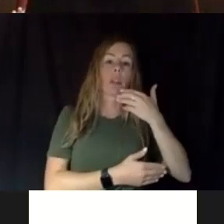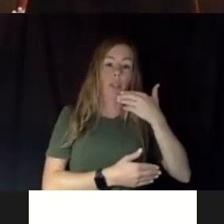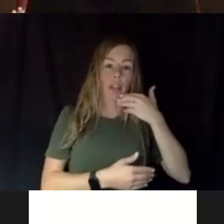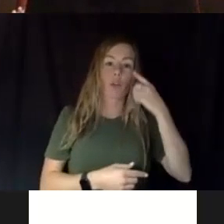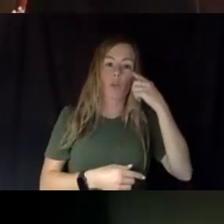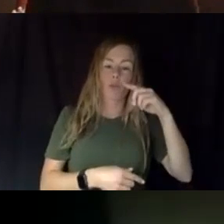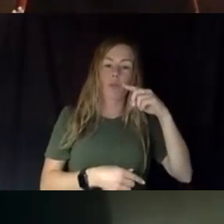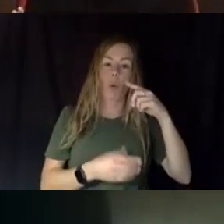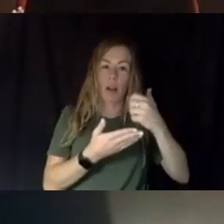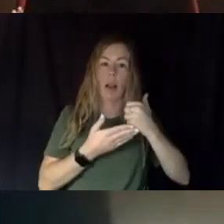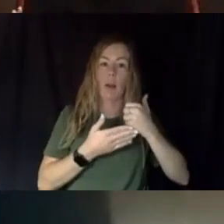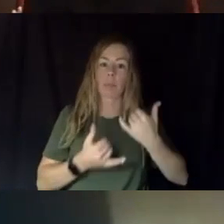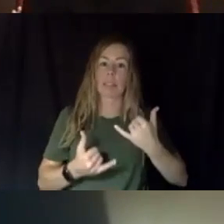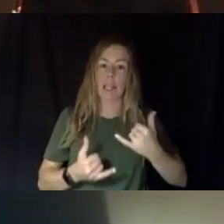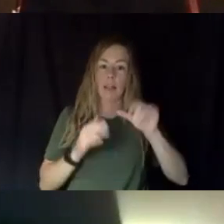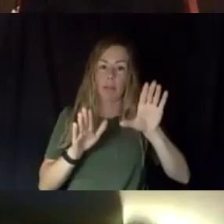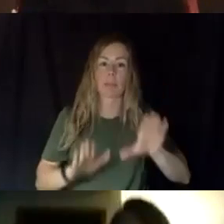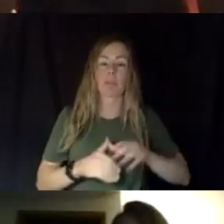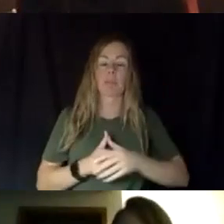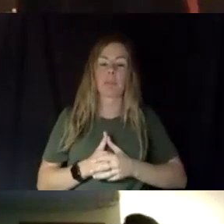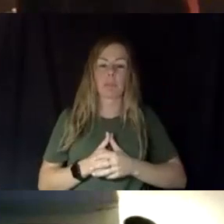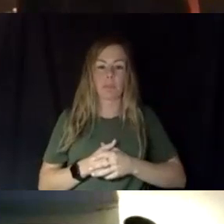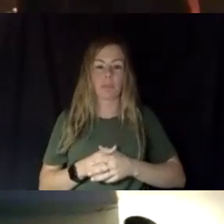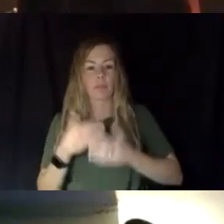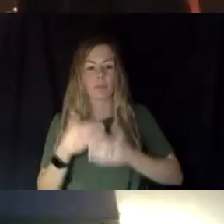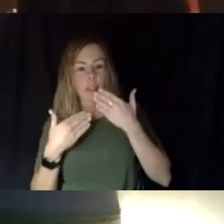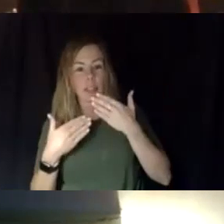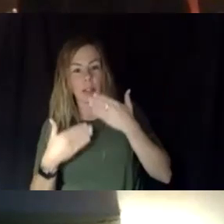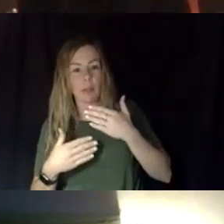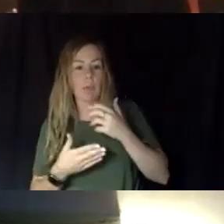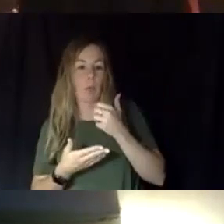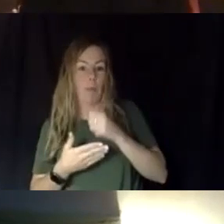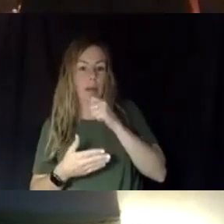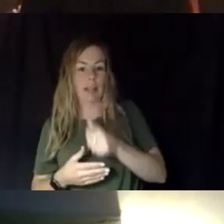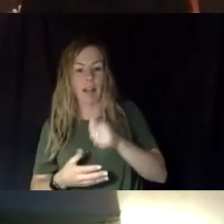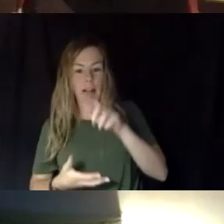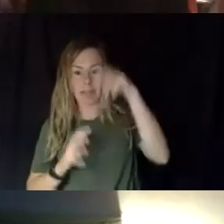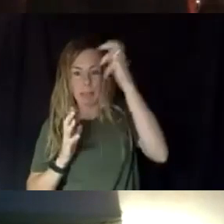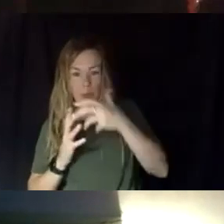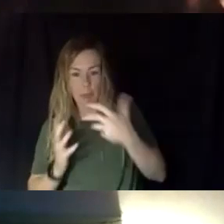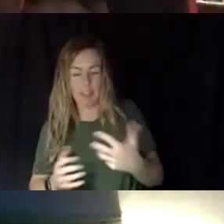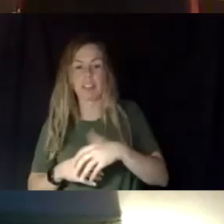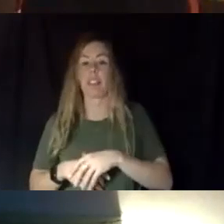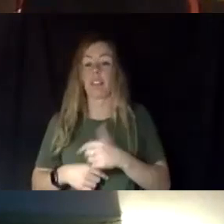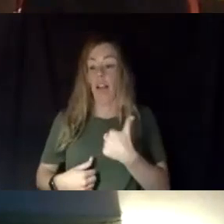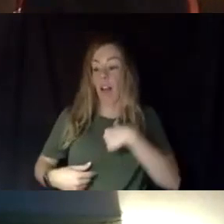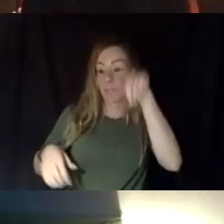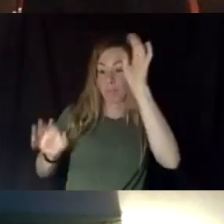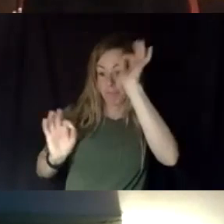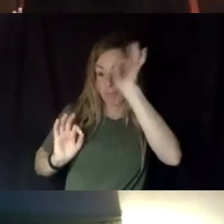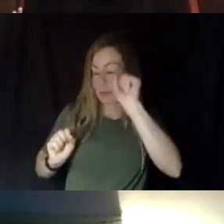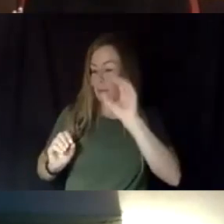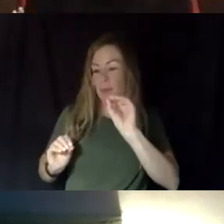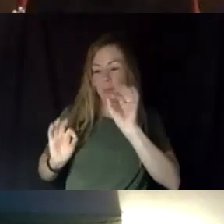us today. You're awesome. Oh, thank you. Hope I didn't butcher too many things. No, you were. I wouldn't know. So I'm sure you